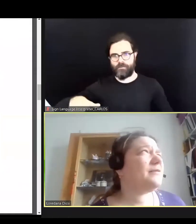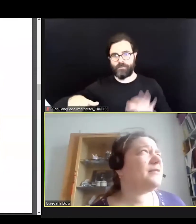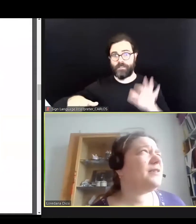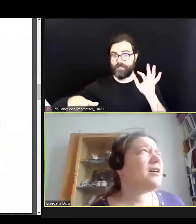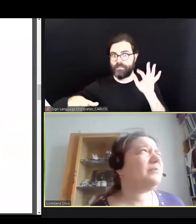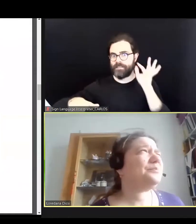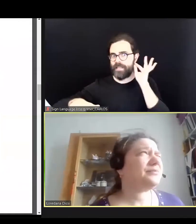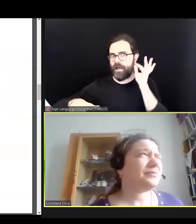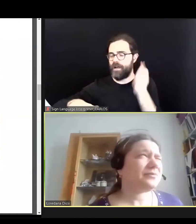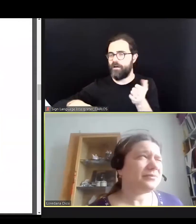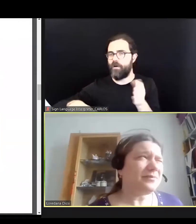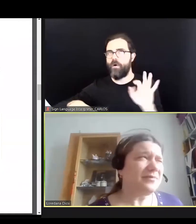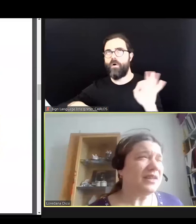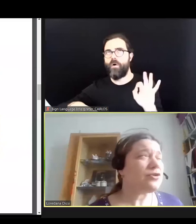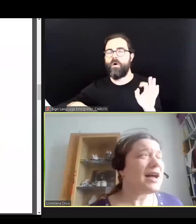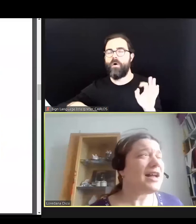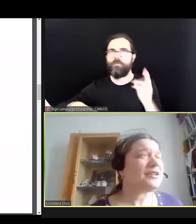some